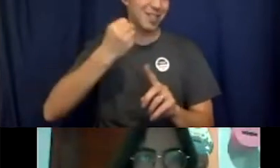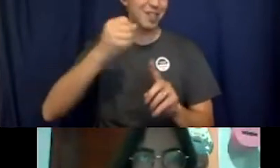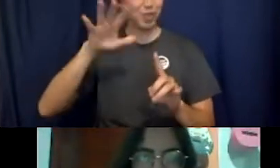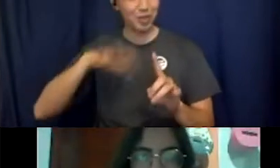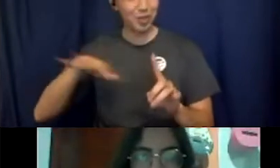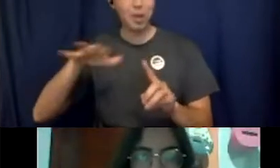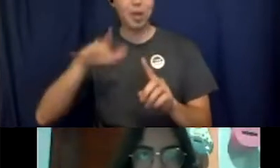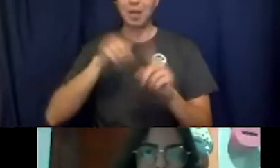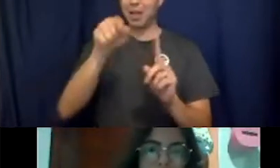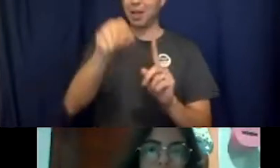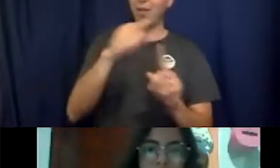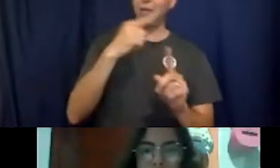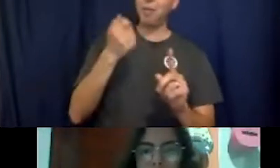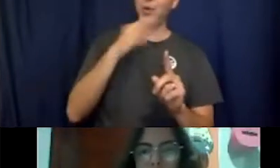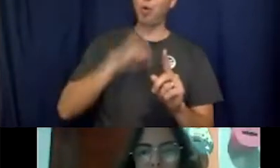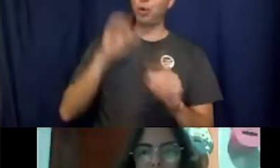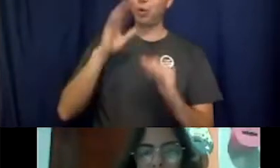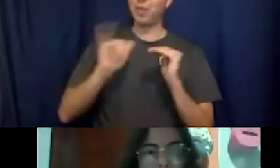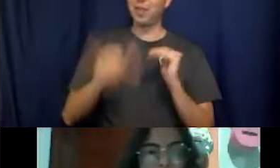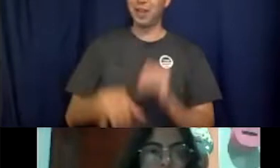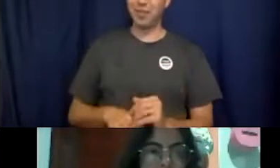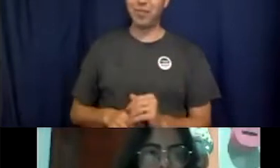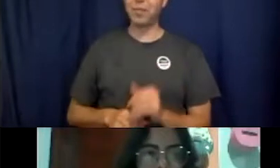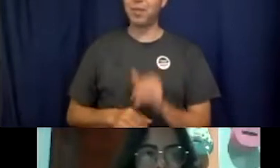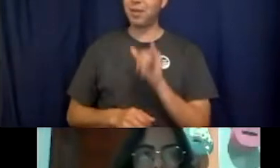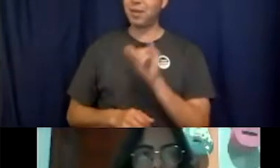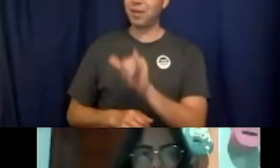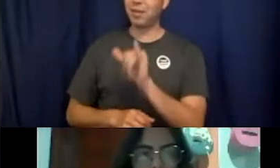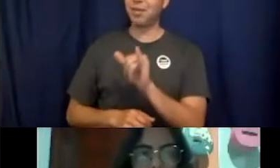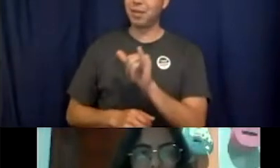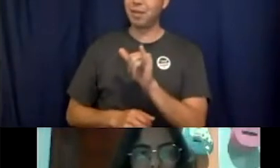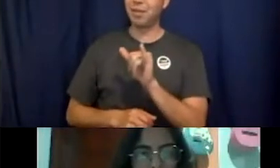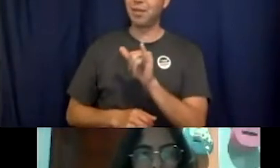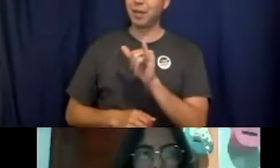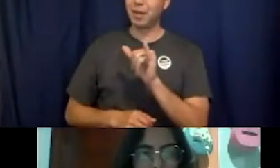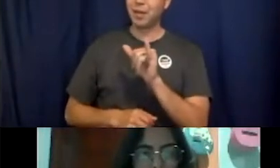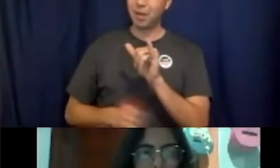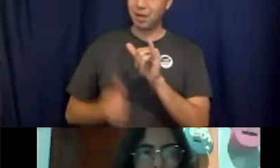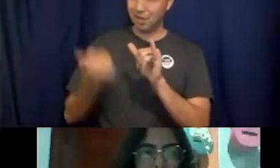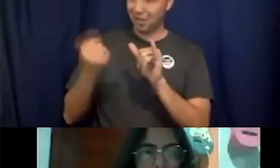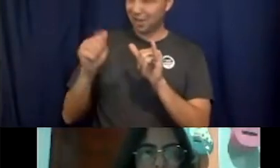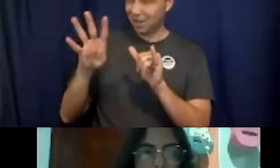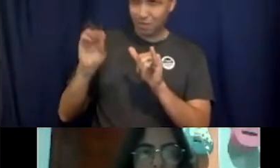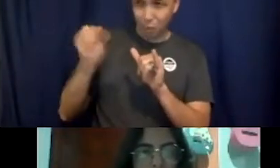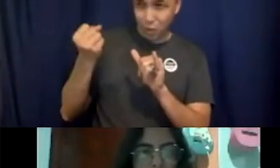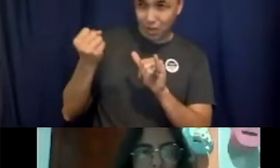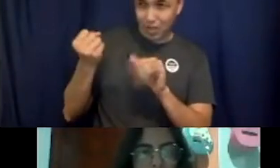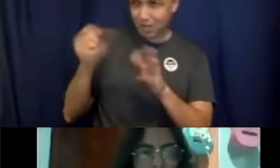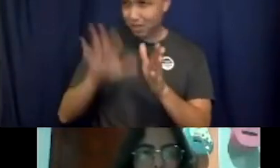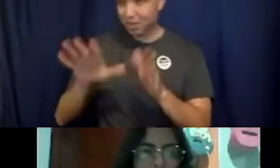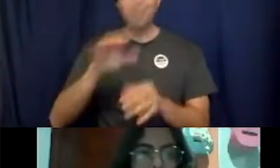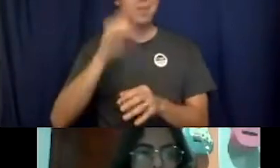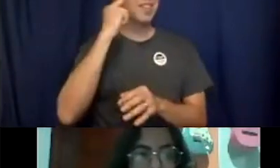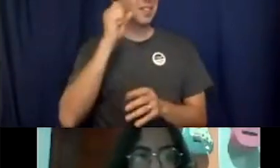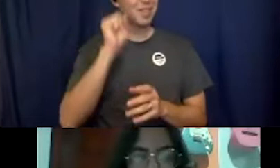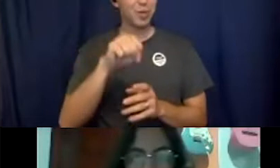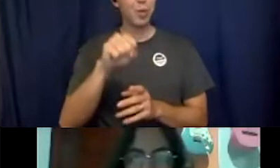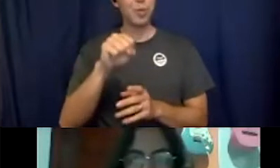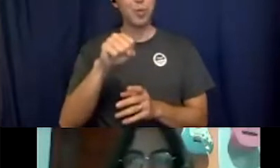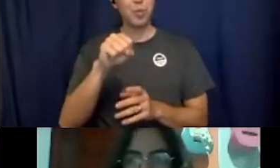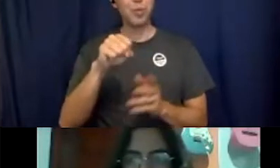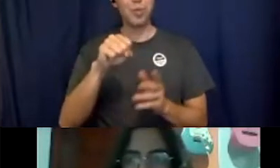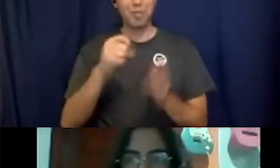in her late 20s. And we got together in this sort of conspiratorial little meetup,